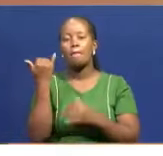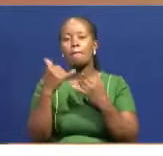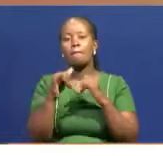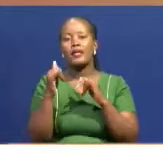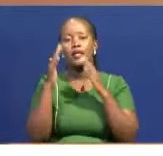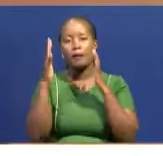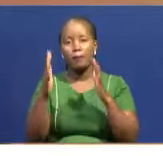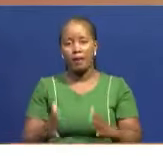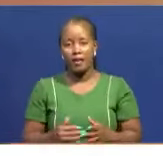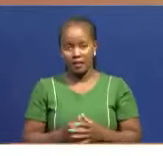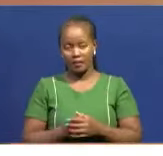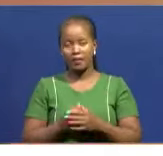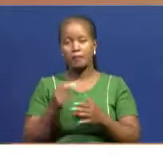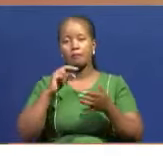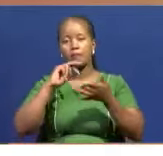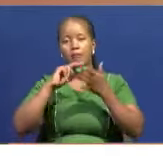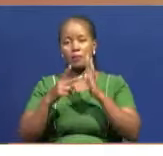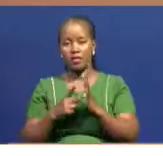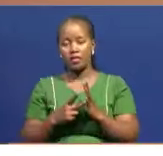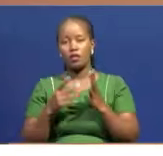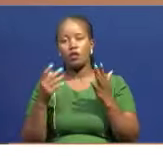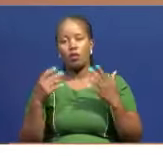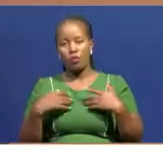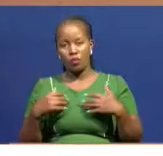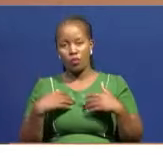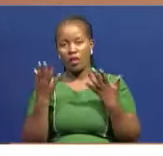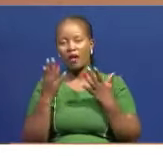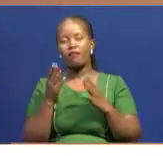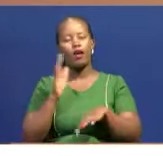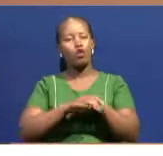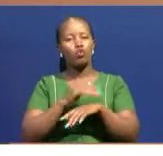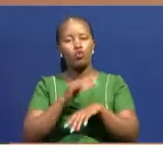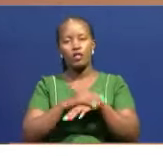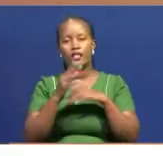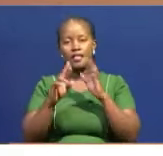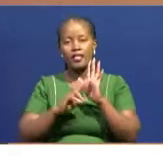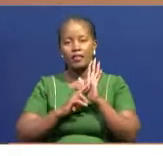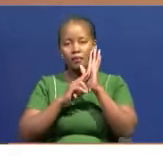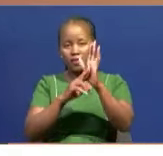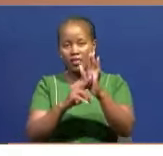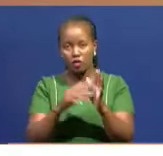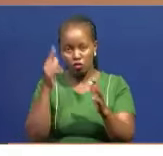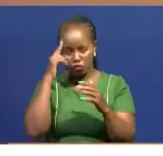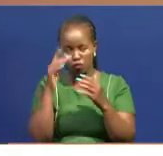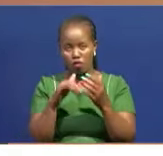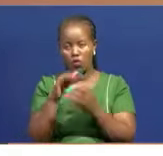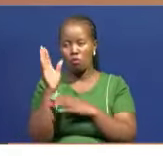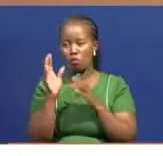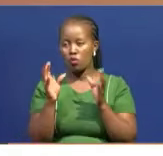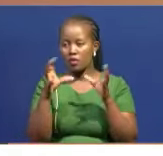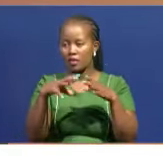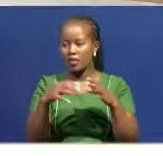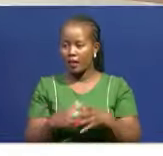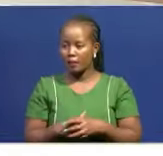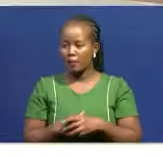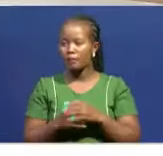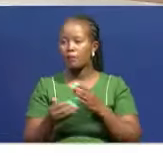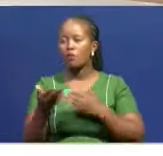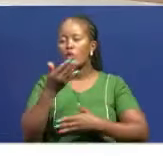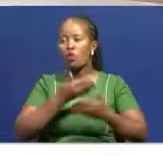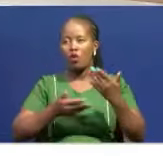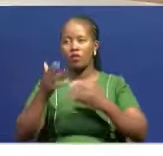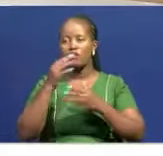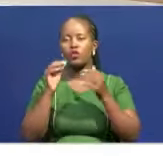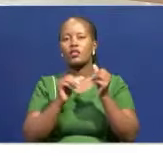point, you'll be able to get at least equitable representation from all the clubs. Well, I know the conversation about